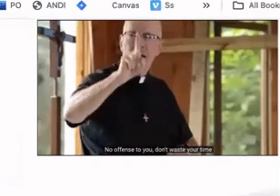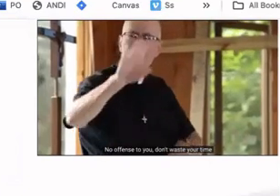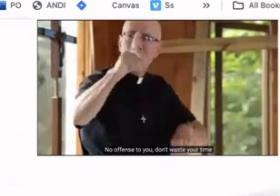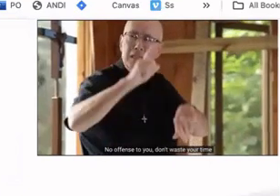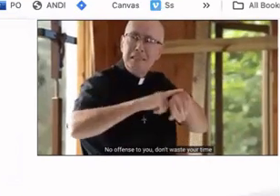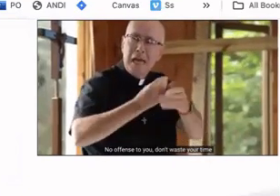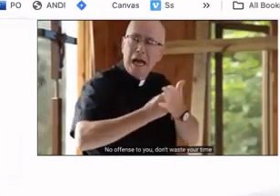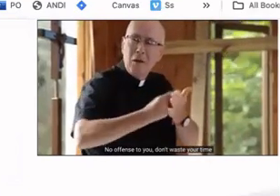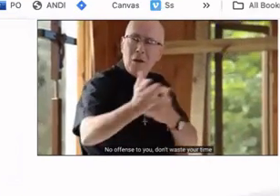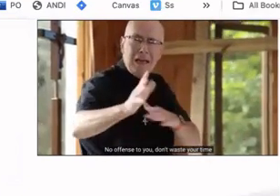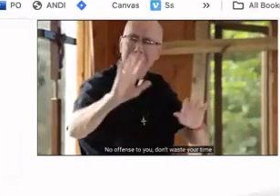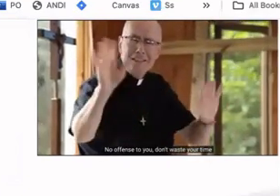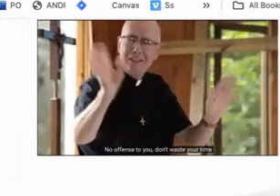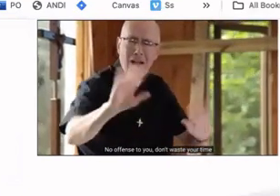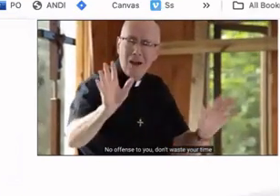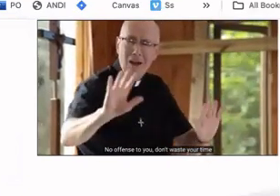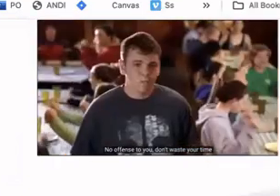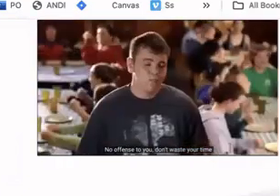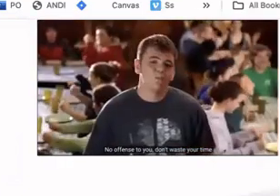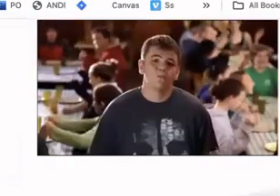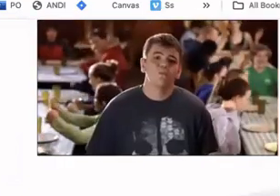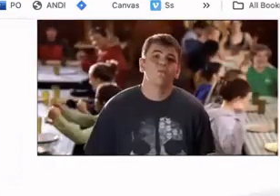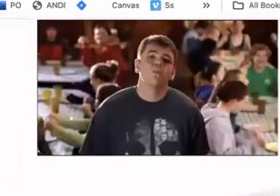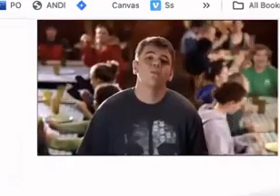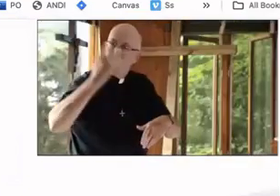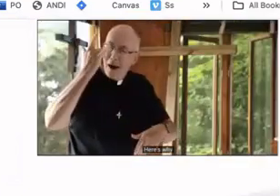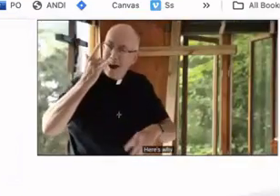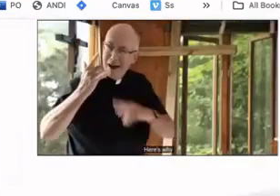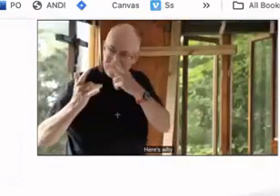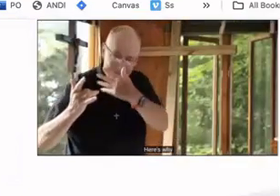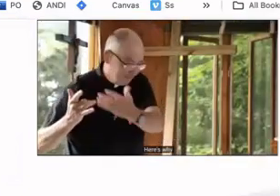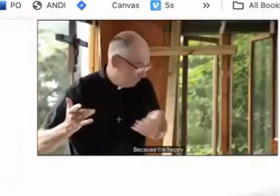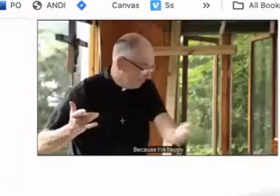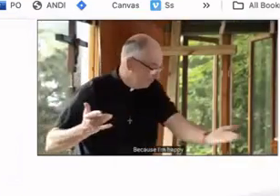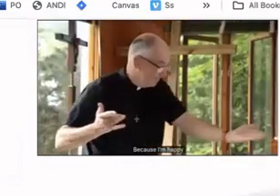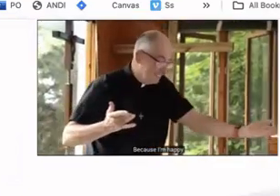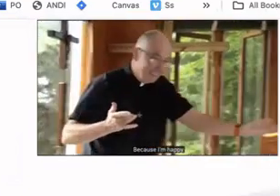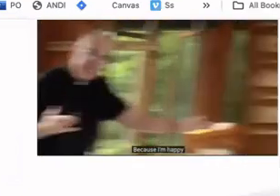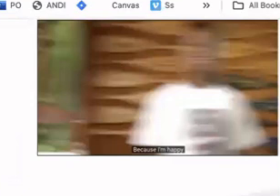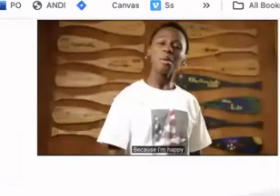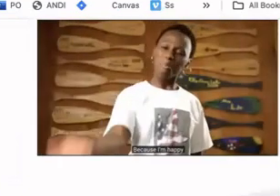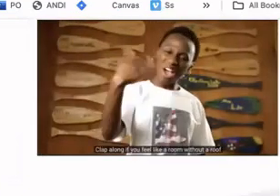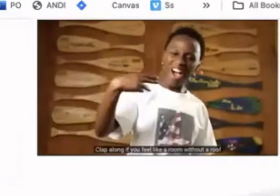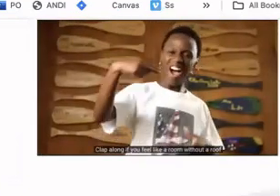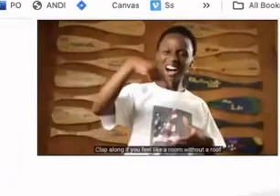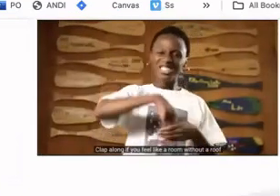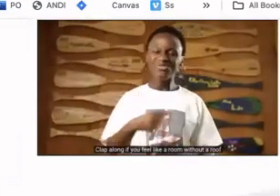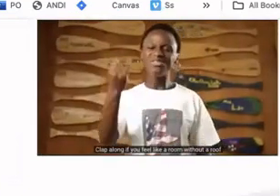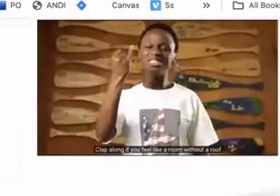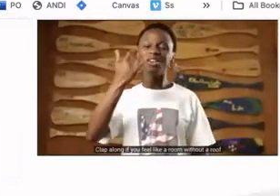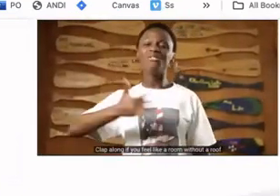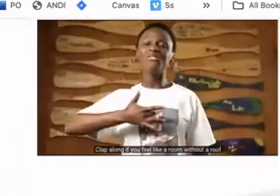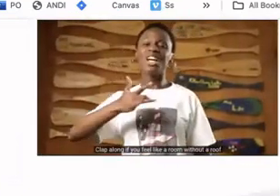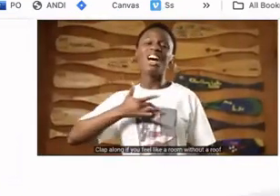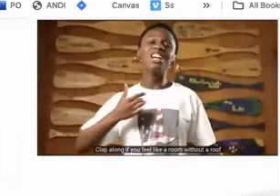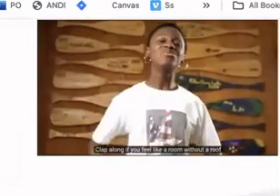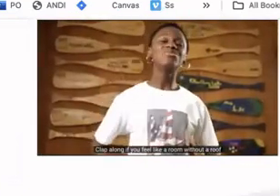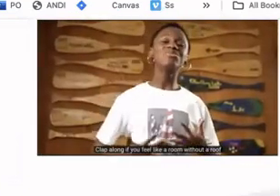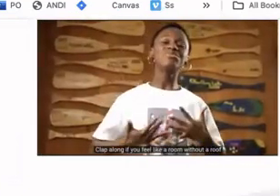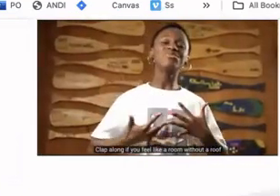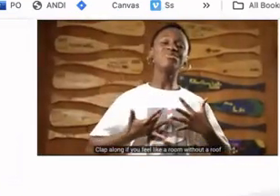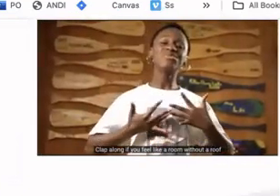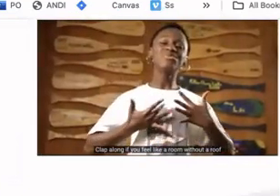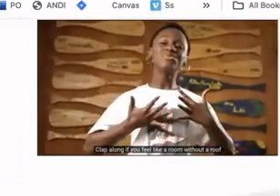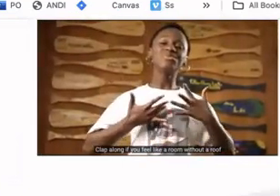No offense to you, don't waste your time. Usually. Here's why. Because I'm happy. Clap along if you